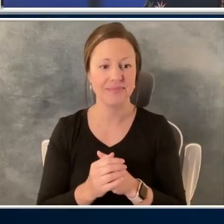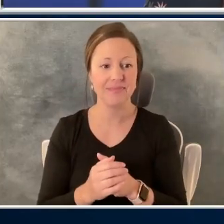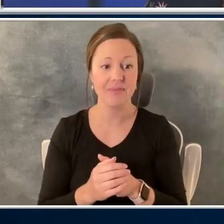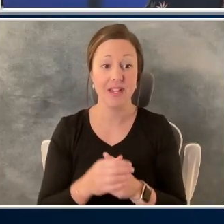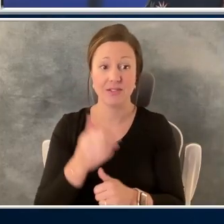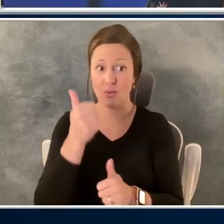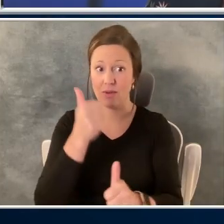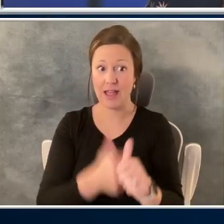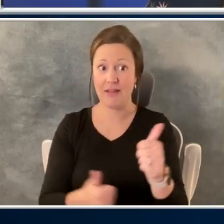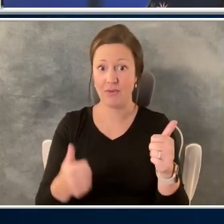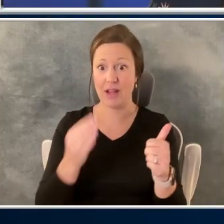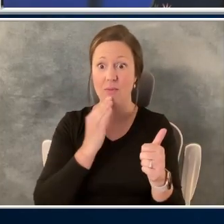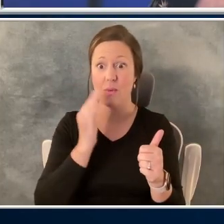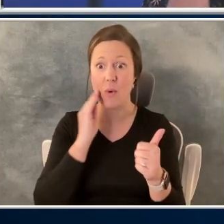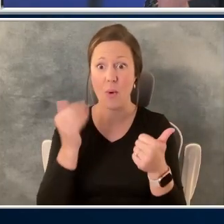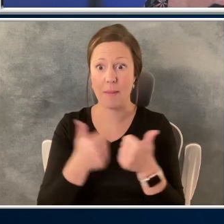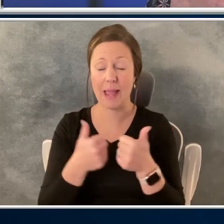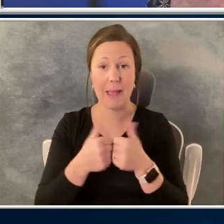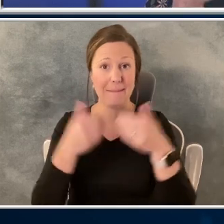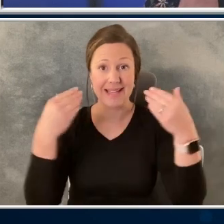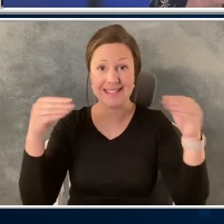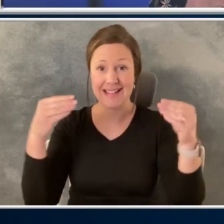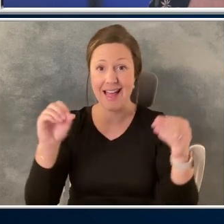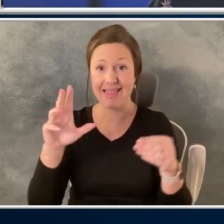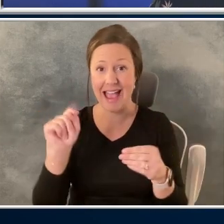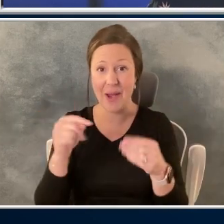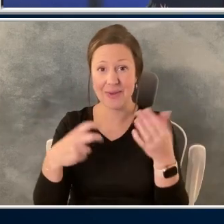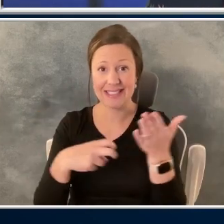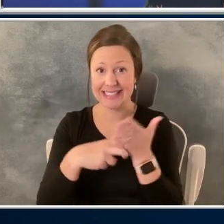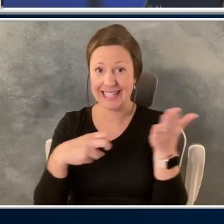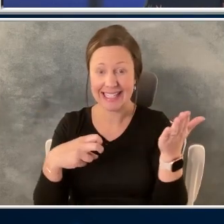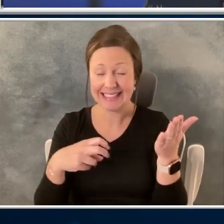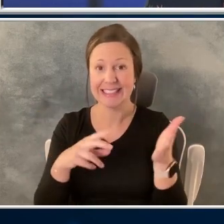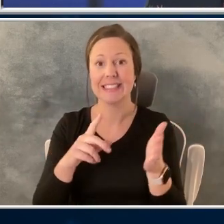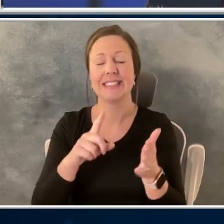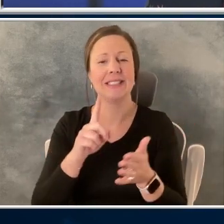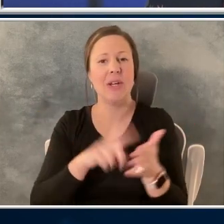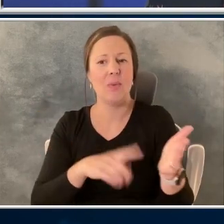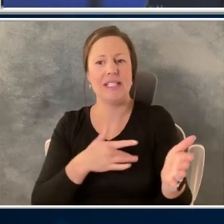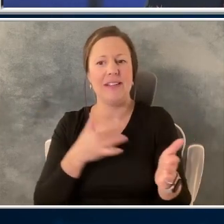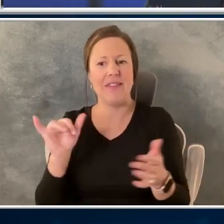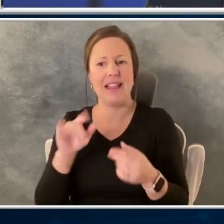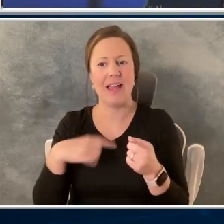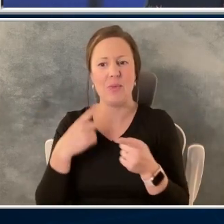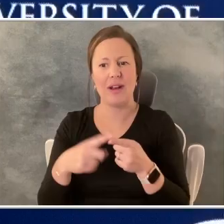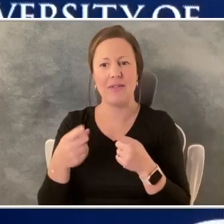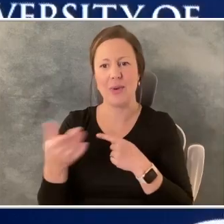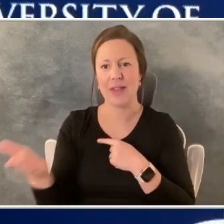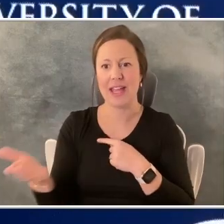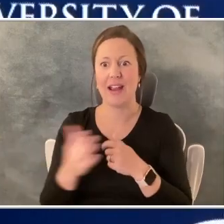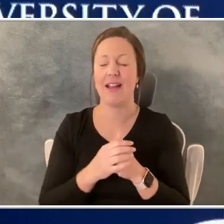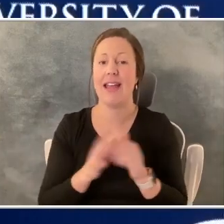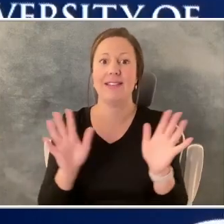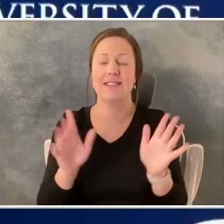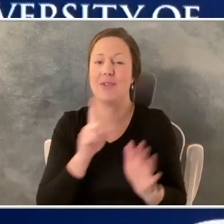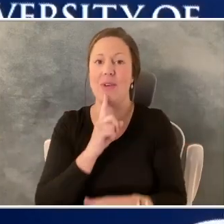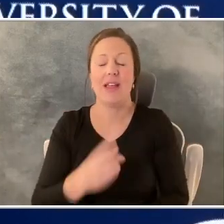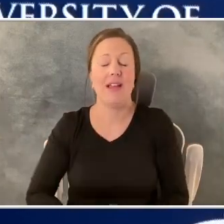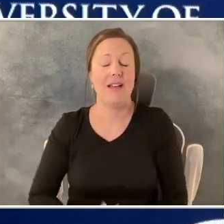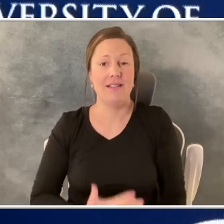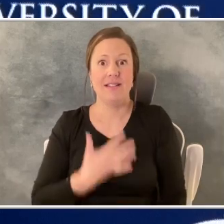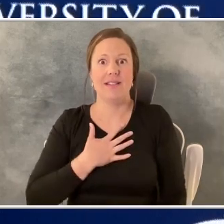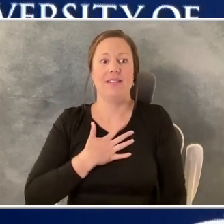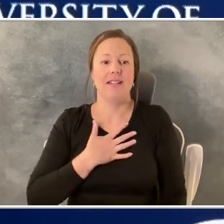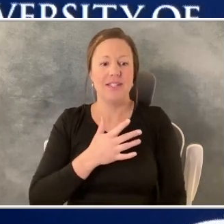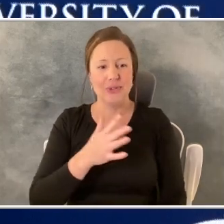a complete sellout. What's it like? What's the energy like when you're down there on the sidelines? It is absolutely electrifying to see the enthusiasm